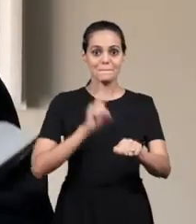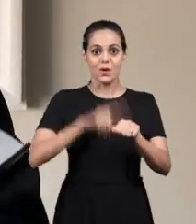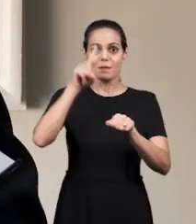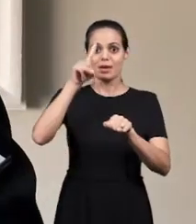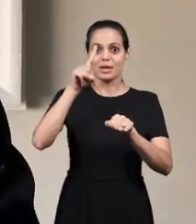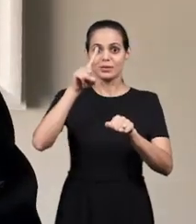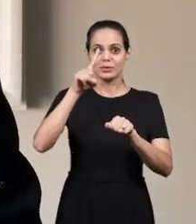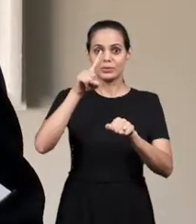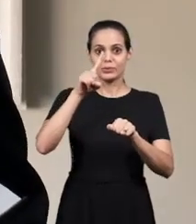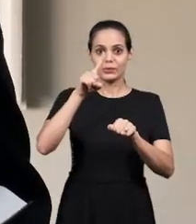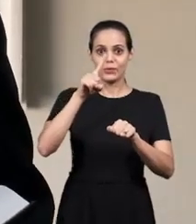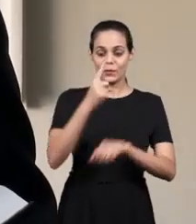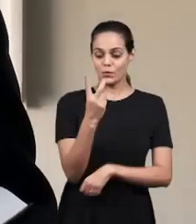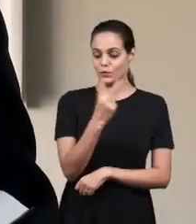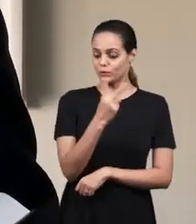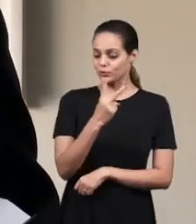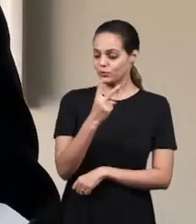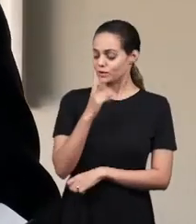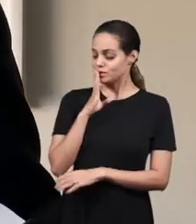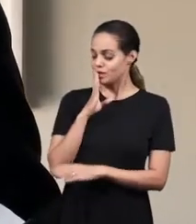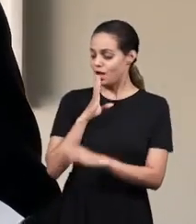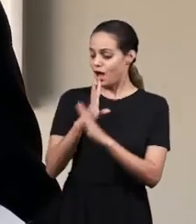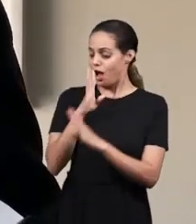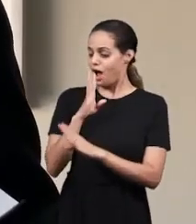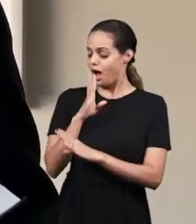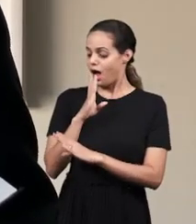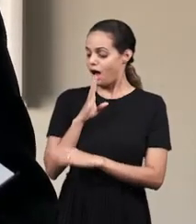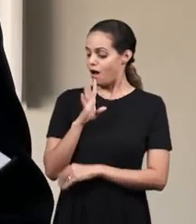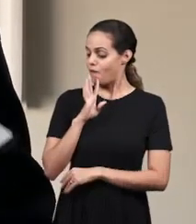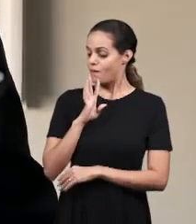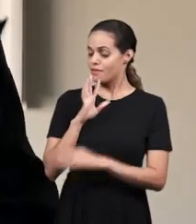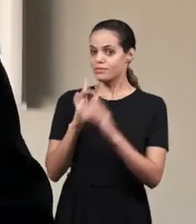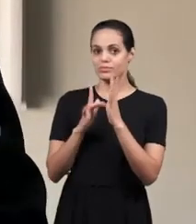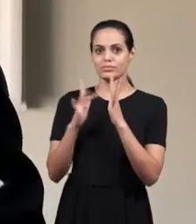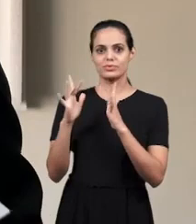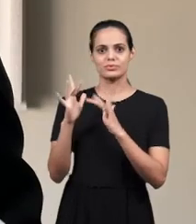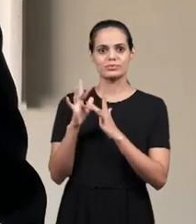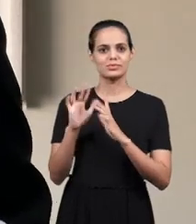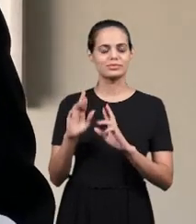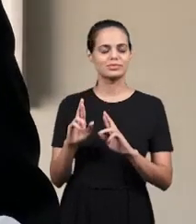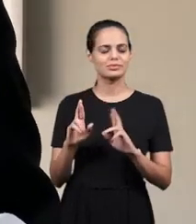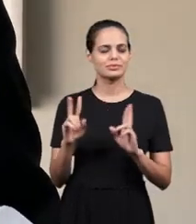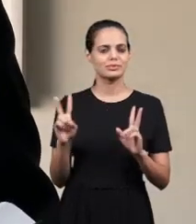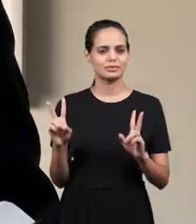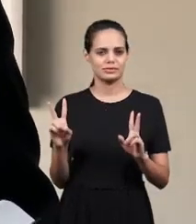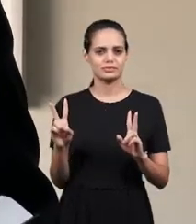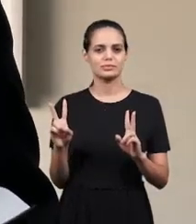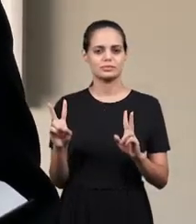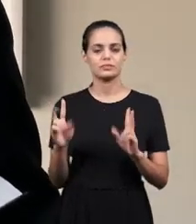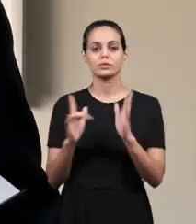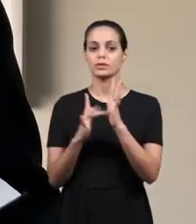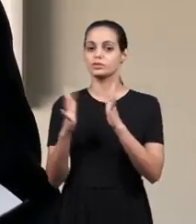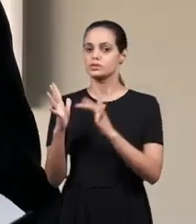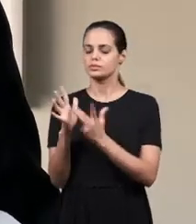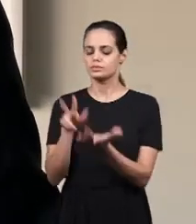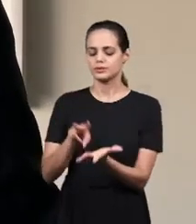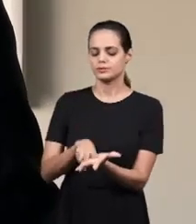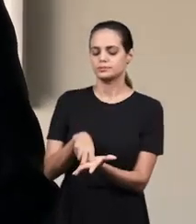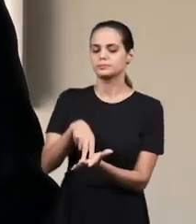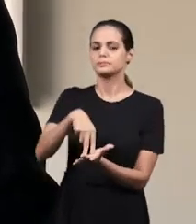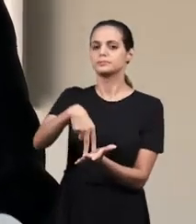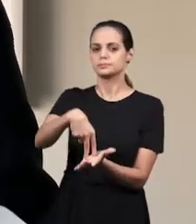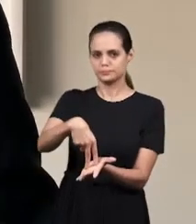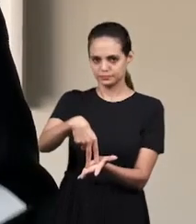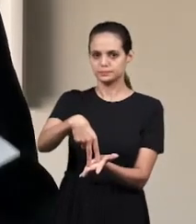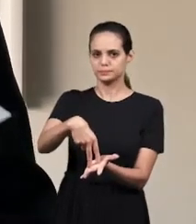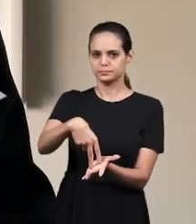his ministry. But now, they got to know a different Jesus, a resurrected Jesus, a God that is